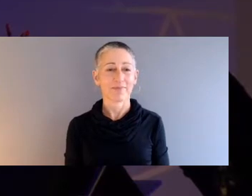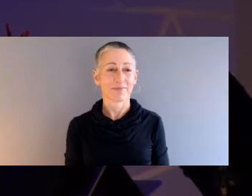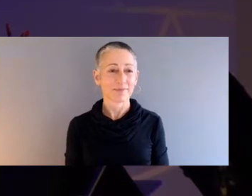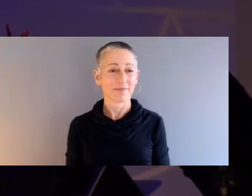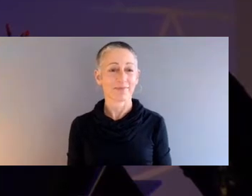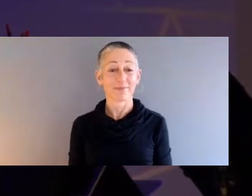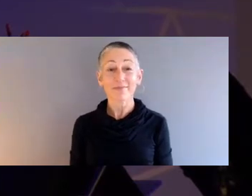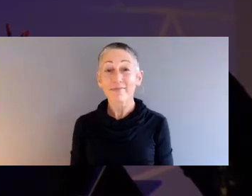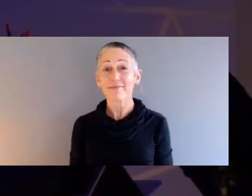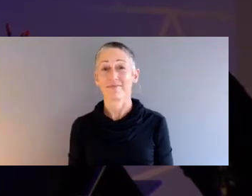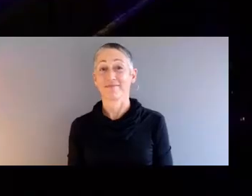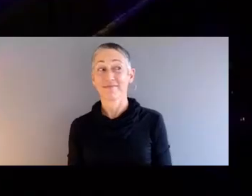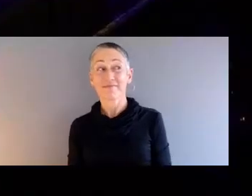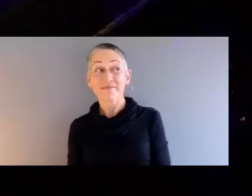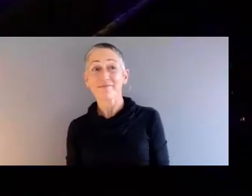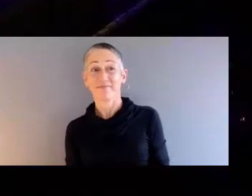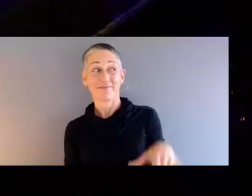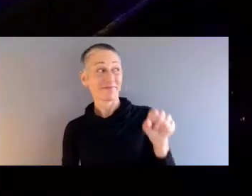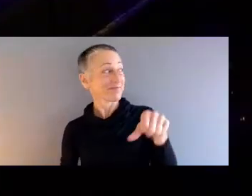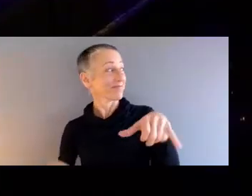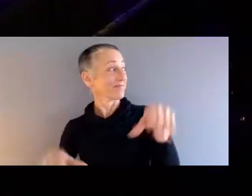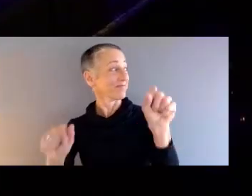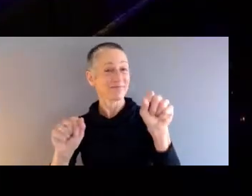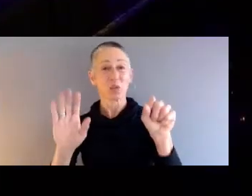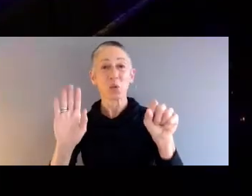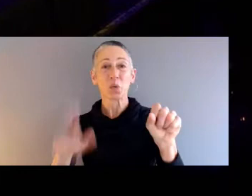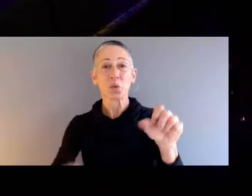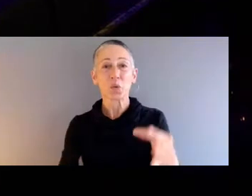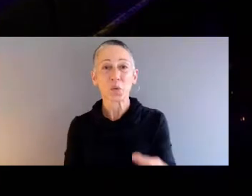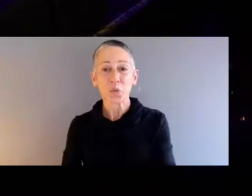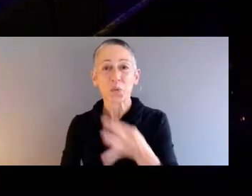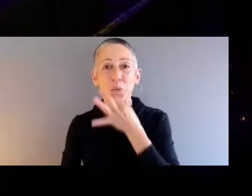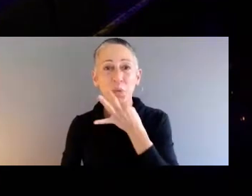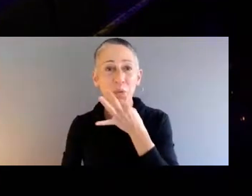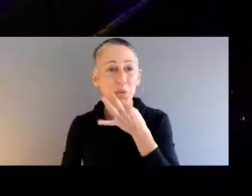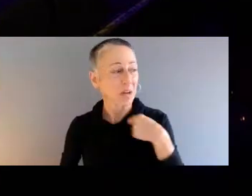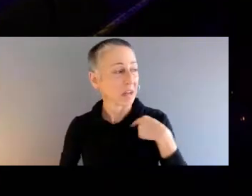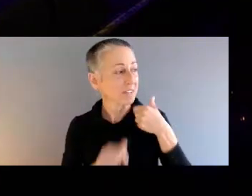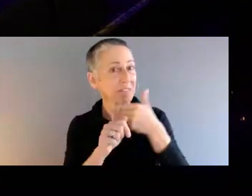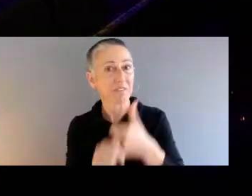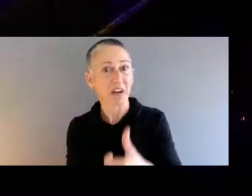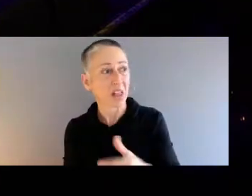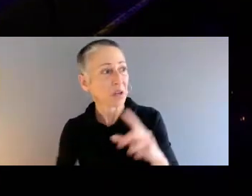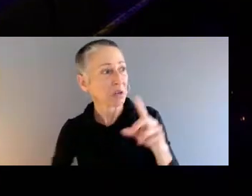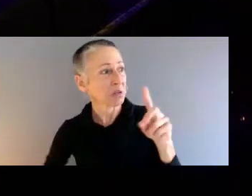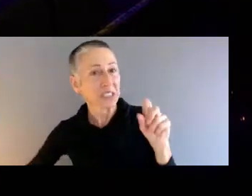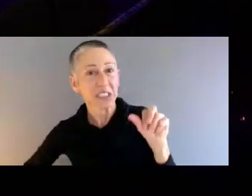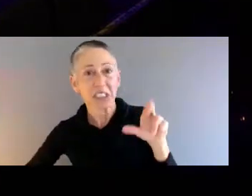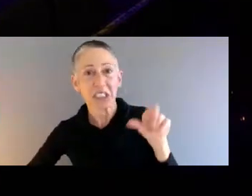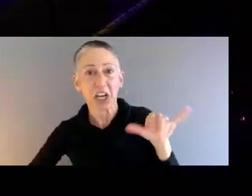Yeah. How dare I follow Darius De Haas?